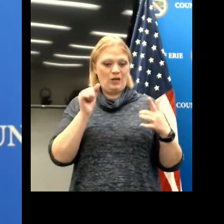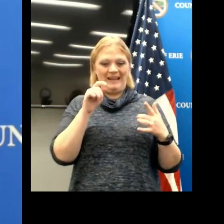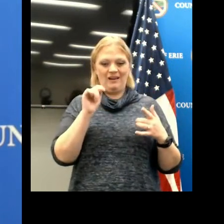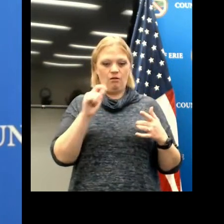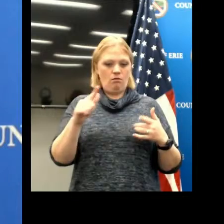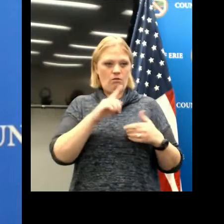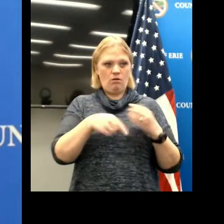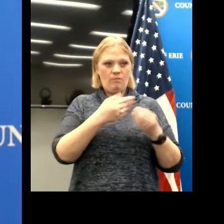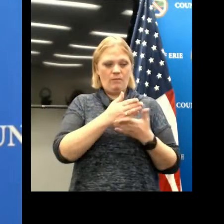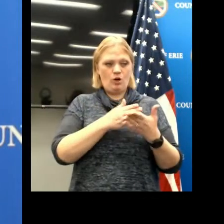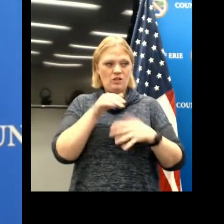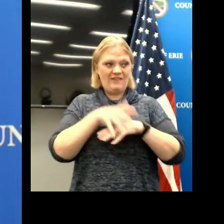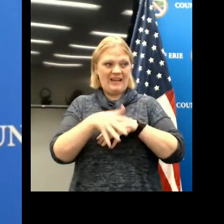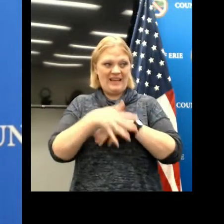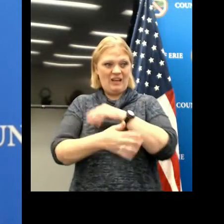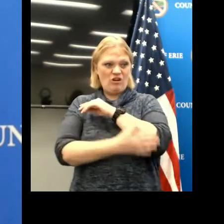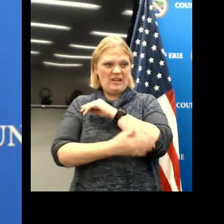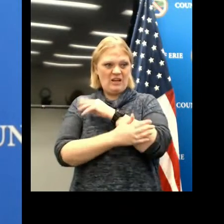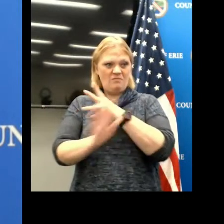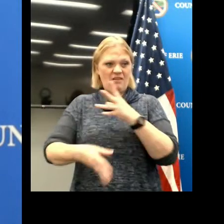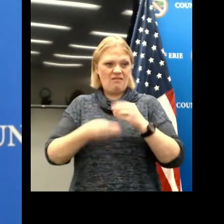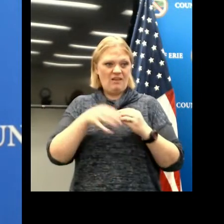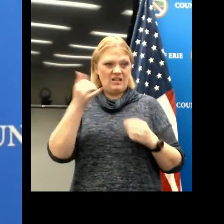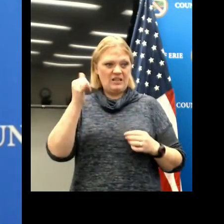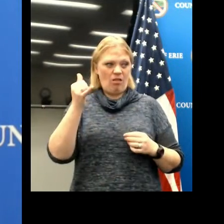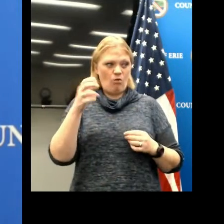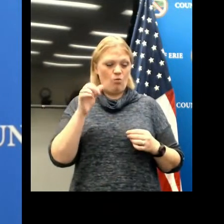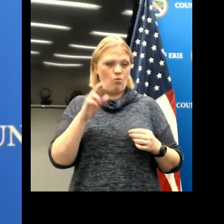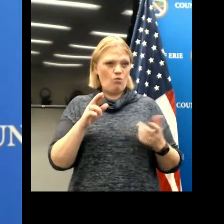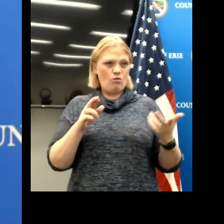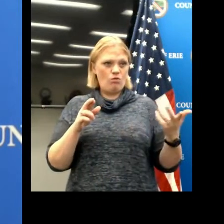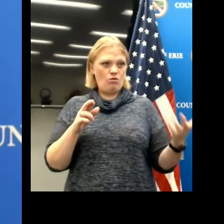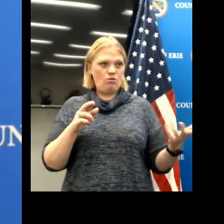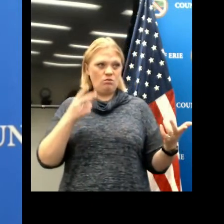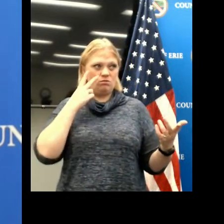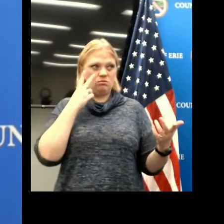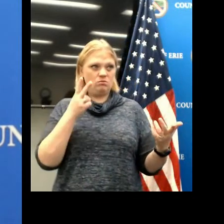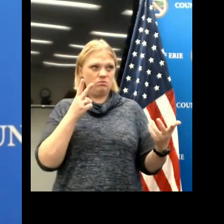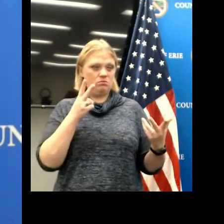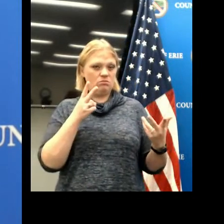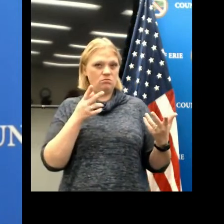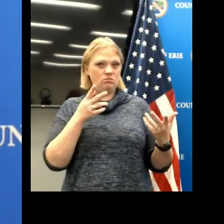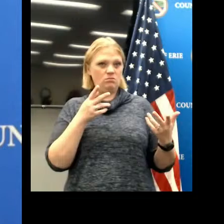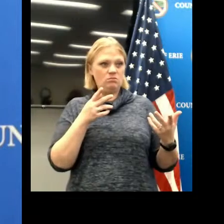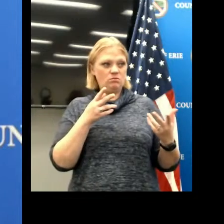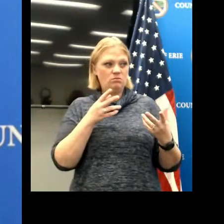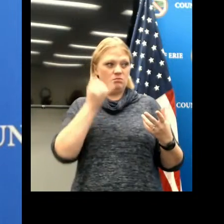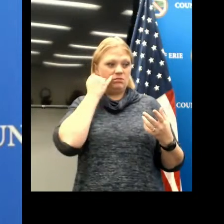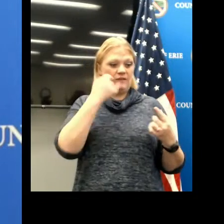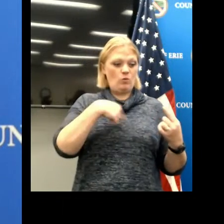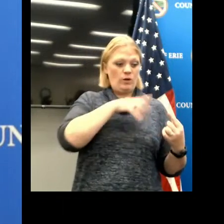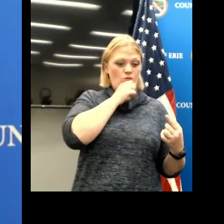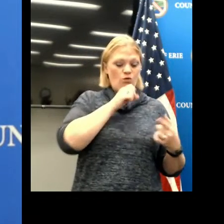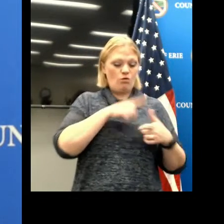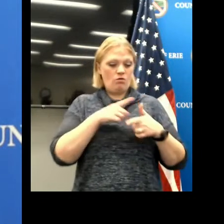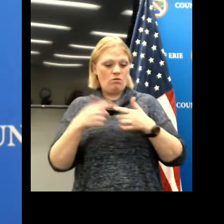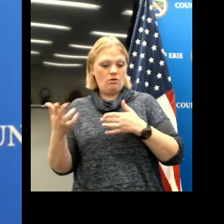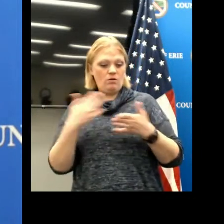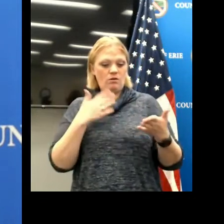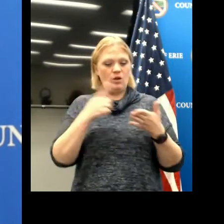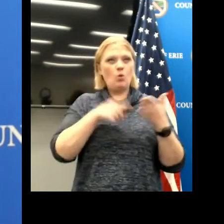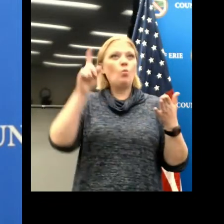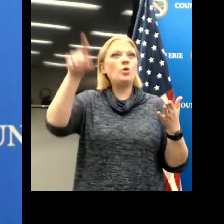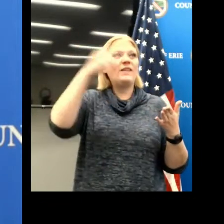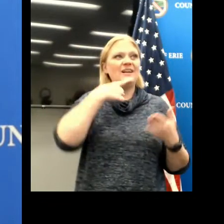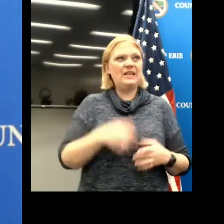parts of Niagara County being added to the yellow zone or being added as a yellow zone if we turn orange? What are your counterparts up there